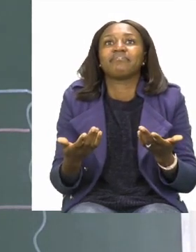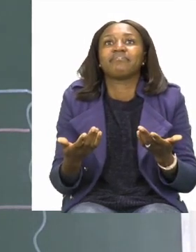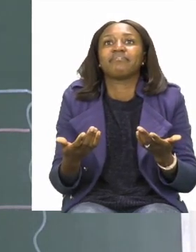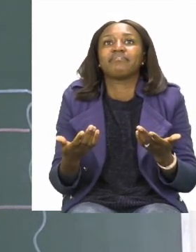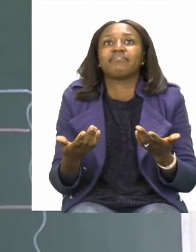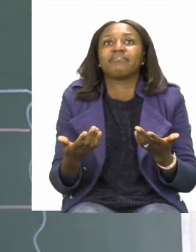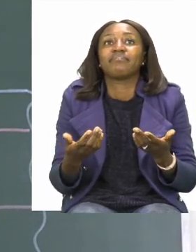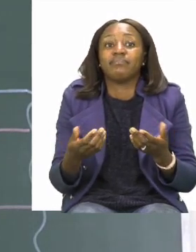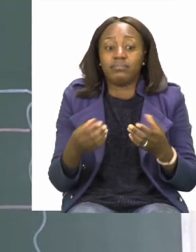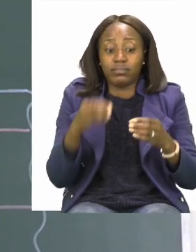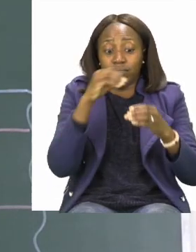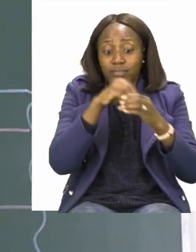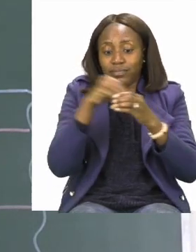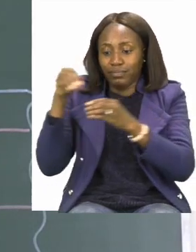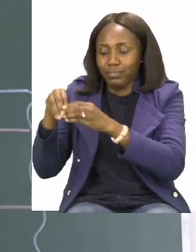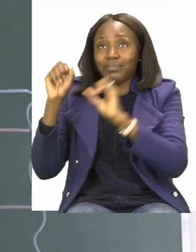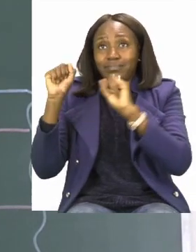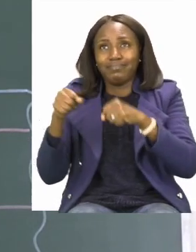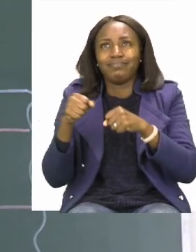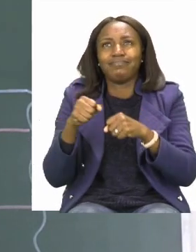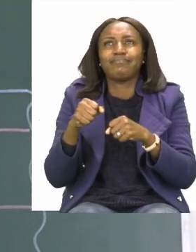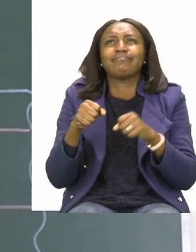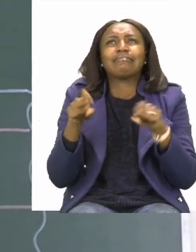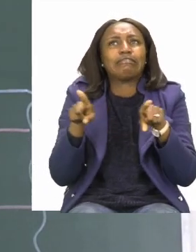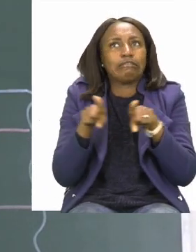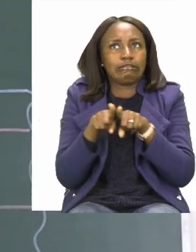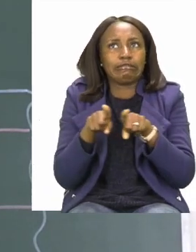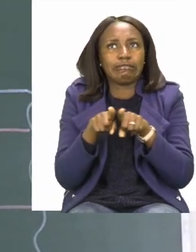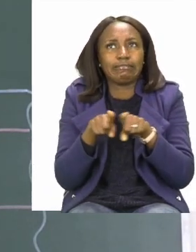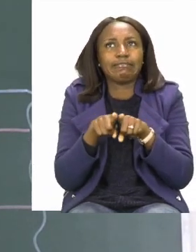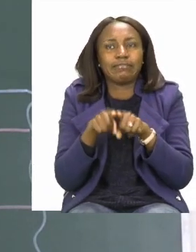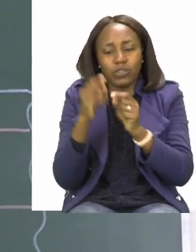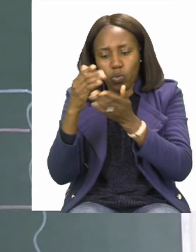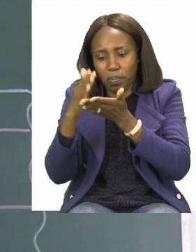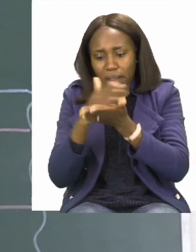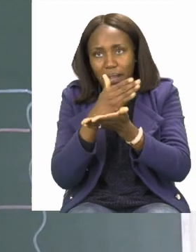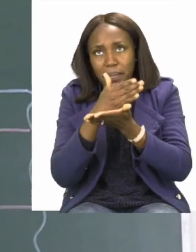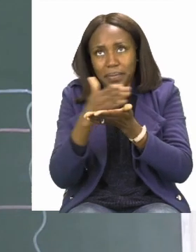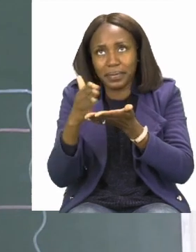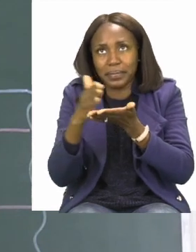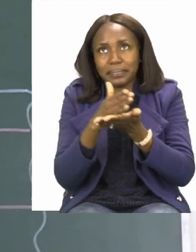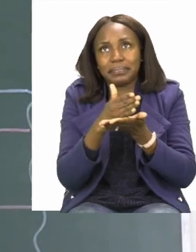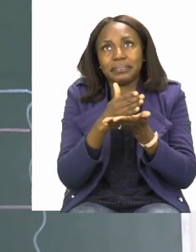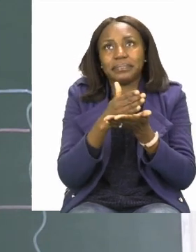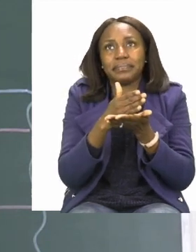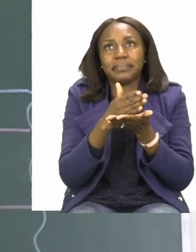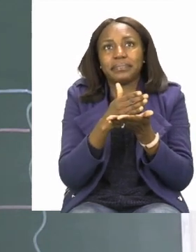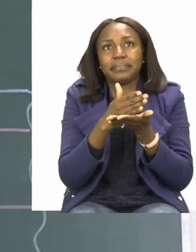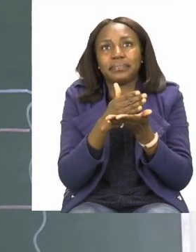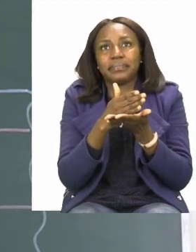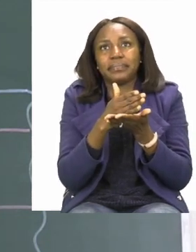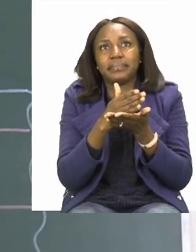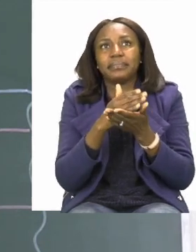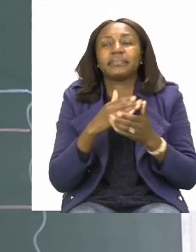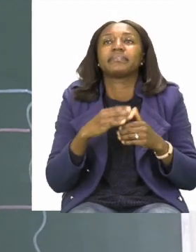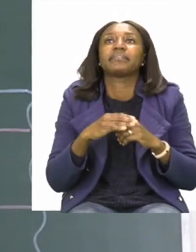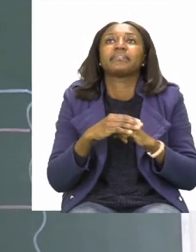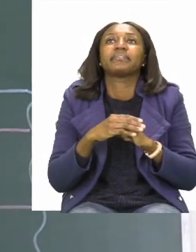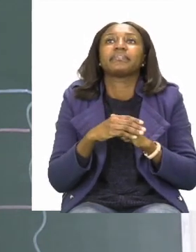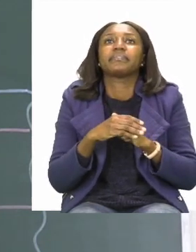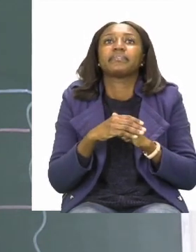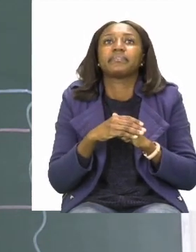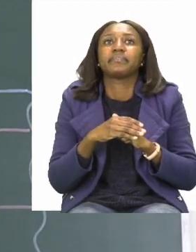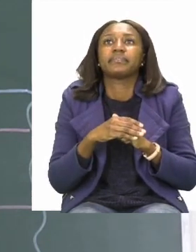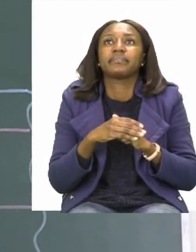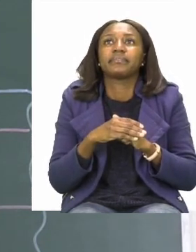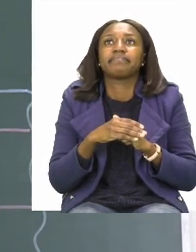In these two circles, this is where we're going to share equally. Now, when we mean share equally, we're going to count